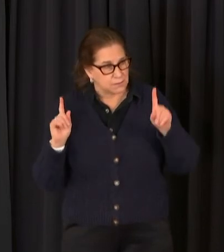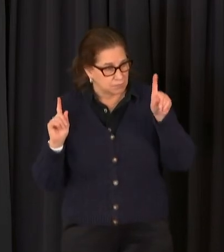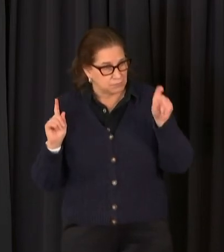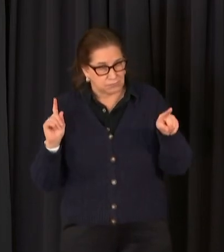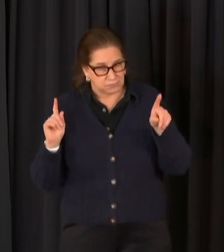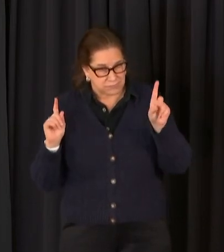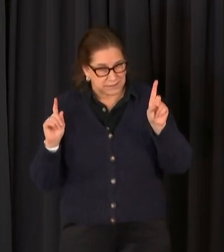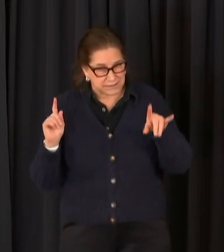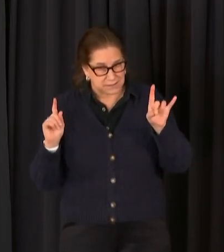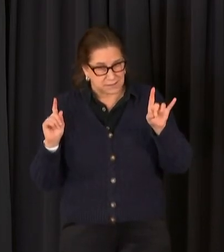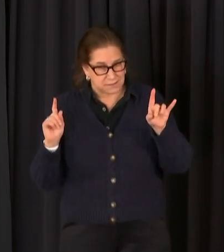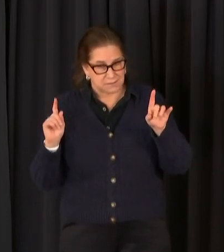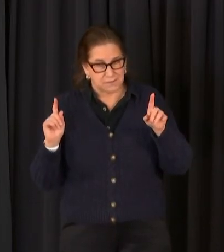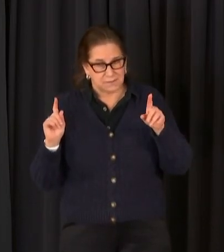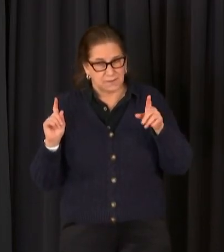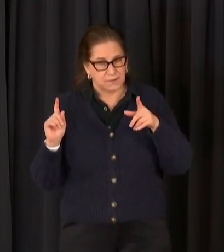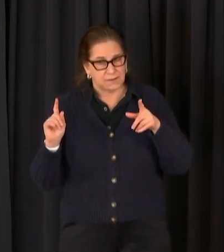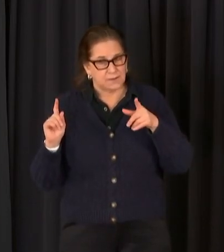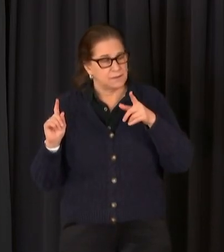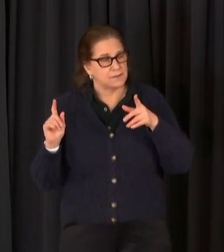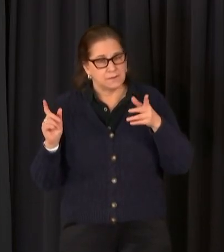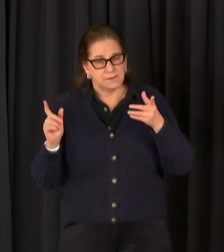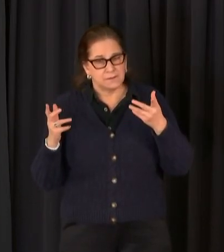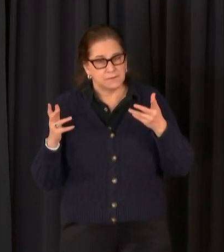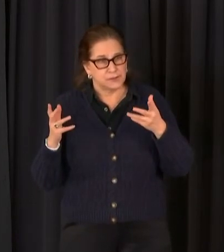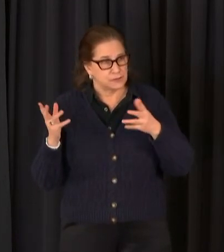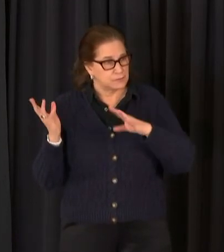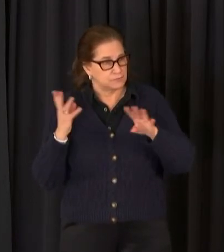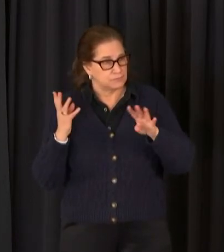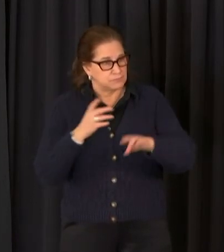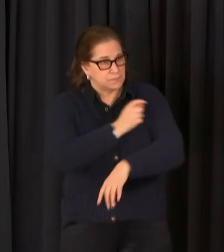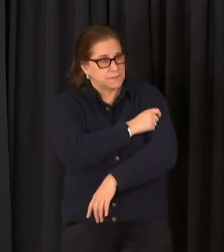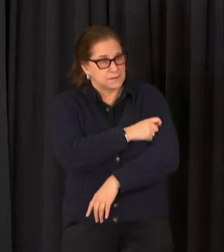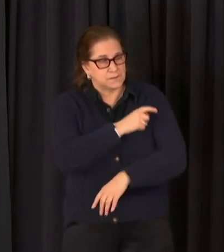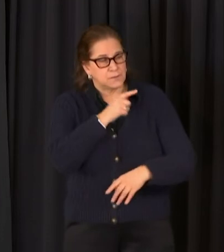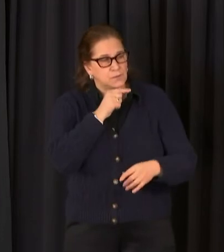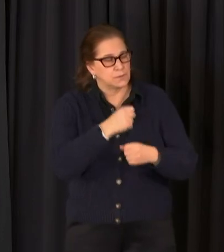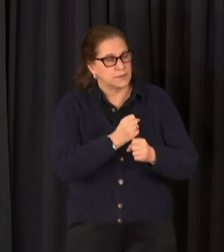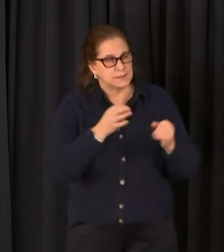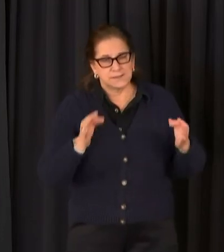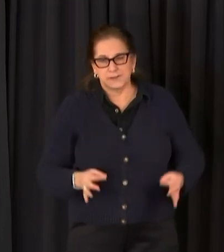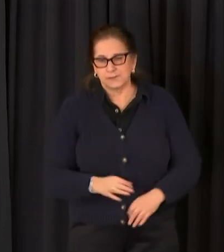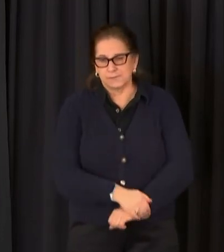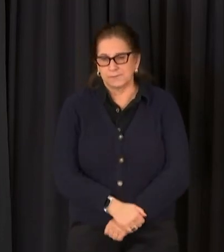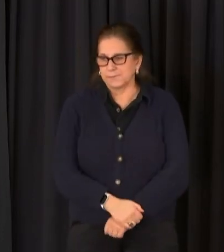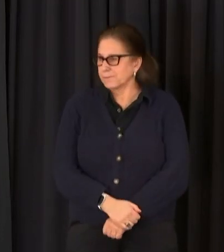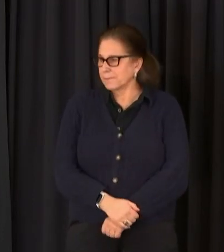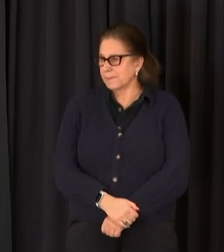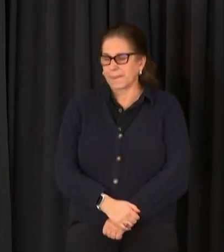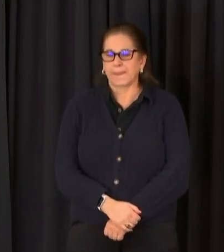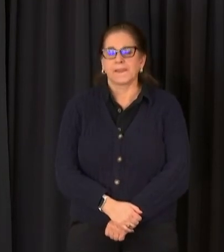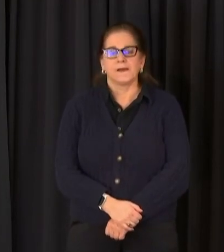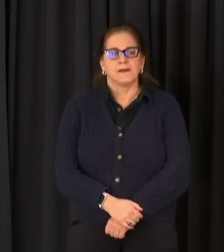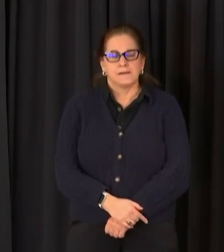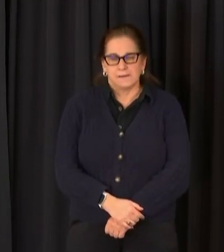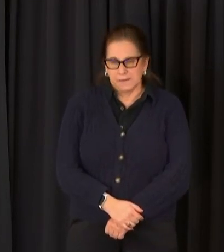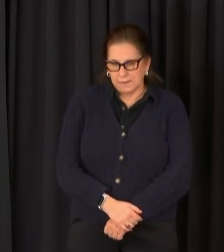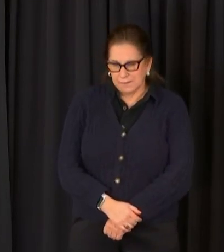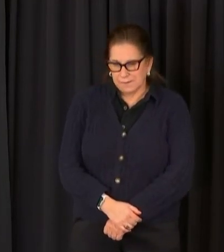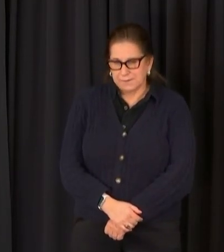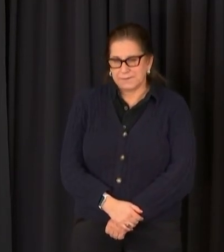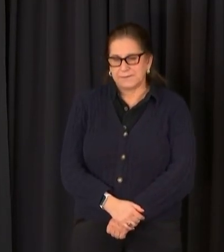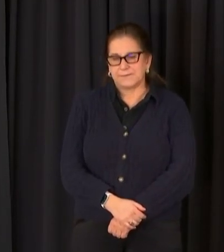can explain when that decision was made and how the process goes for them. They are